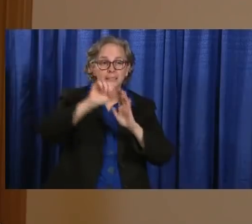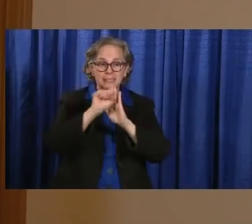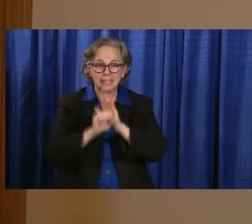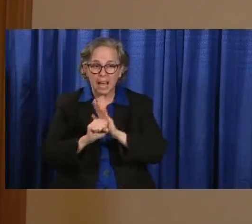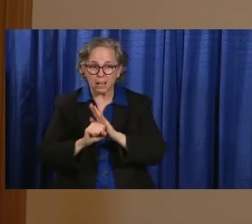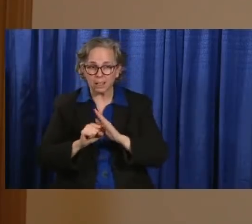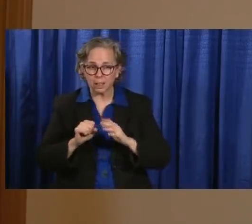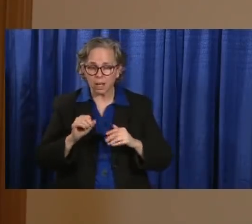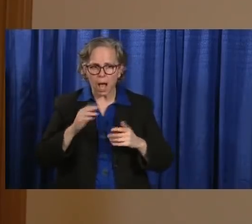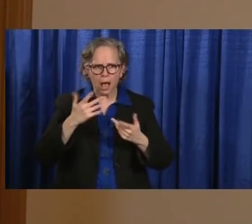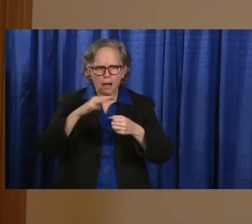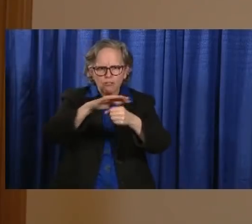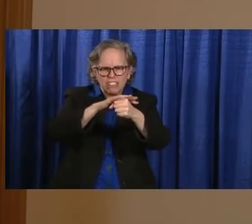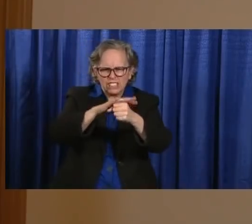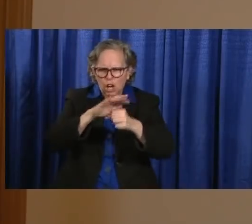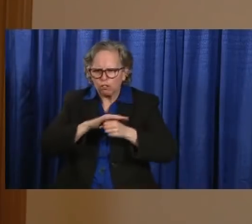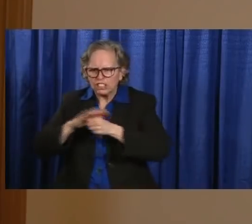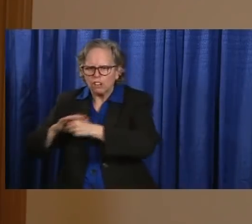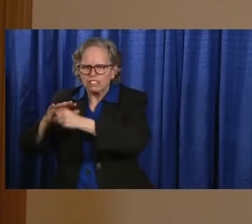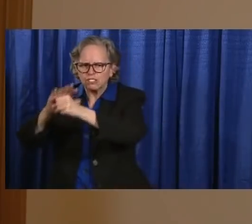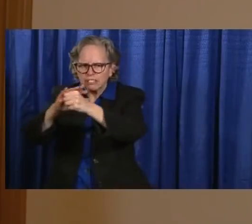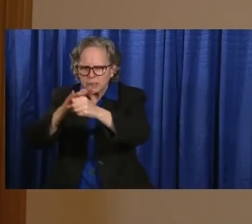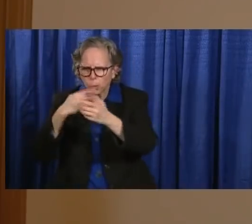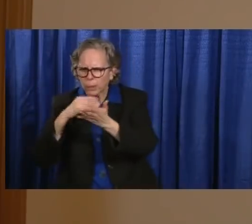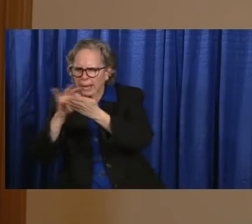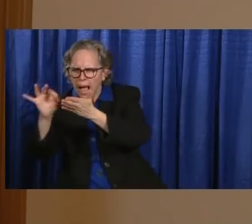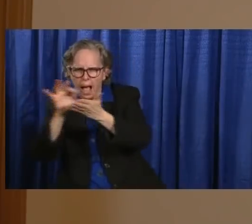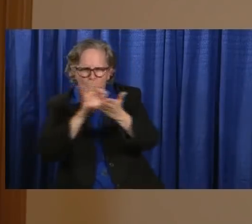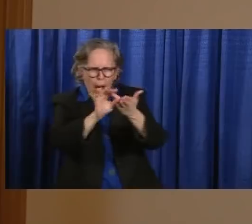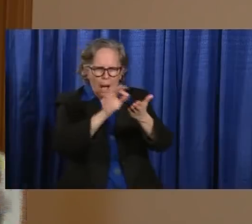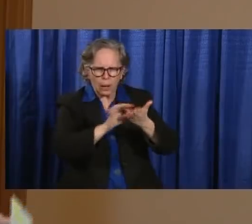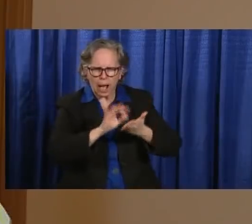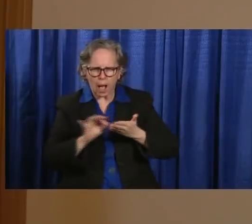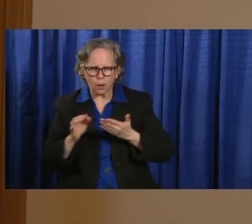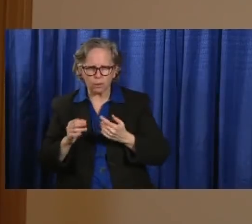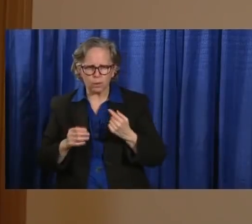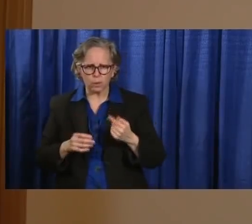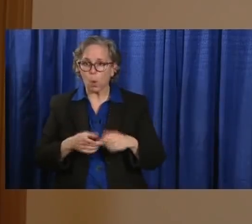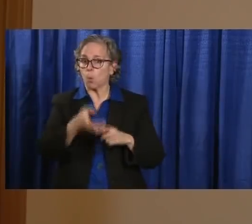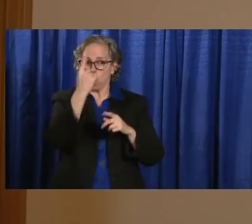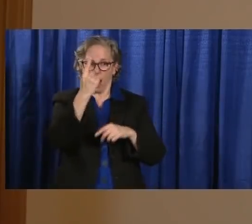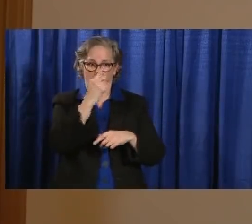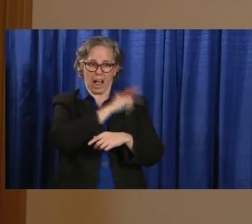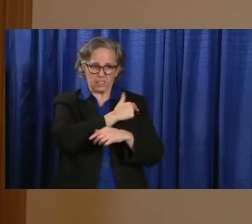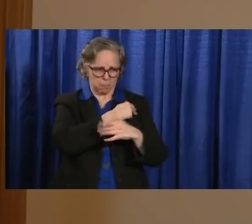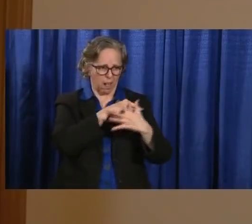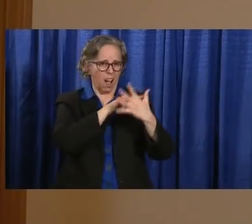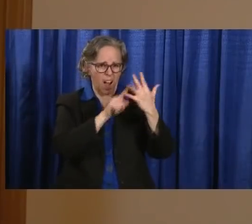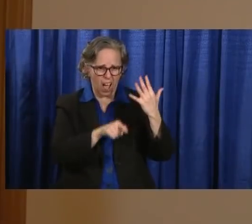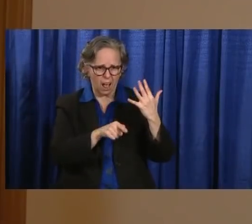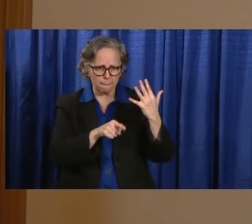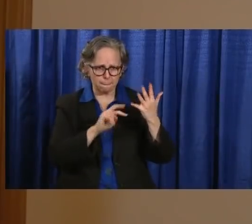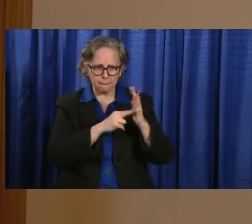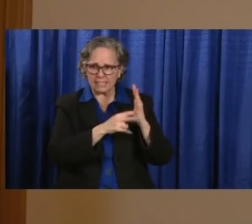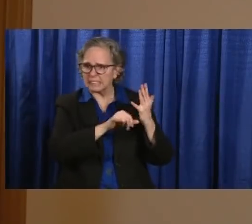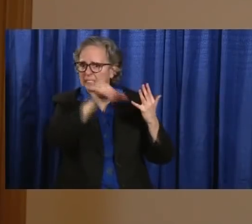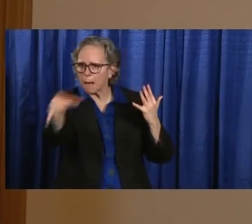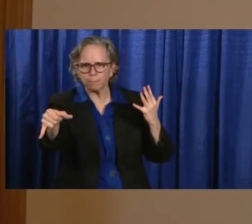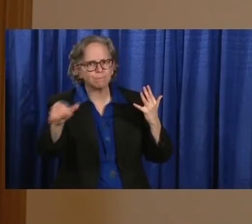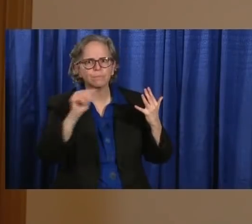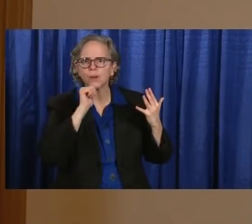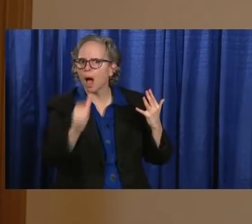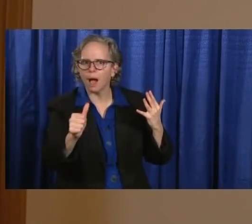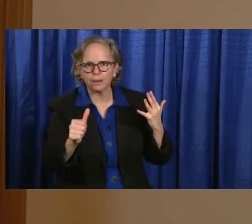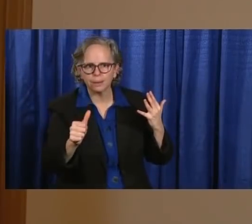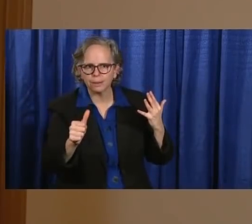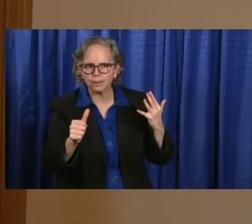around within regions. So what one hospital has is not always going to be the best indicator. We're looking at it across a couple areas.